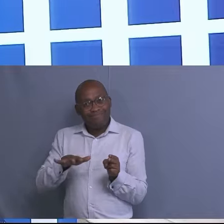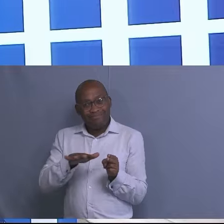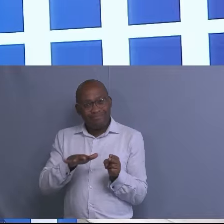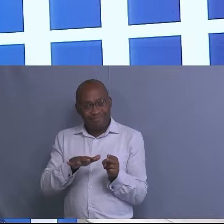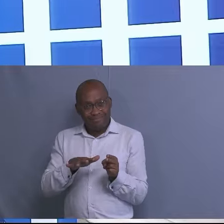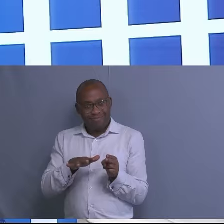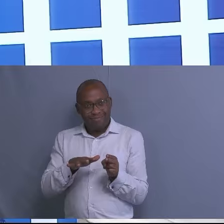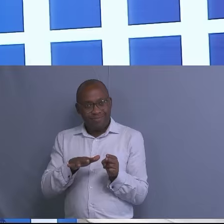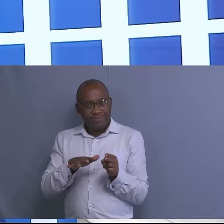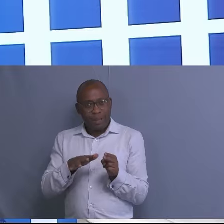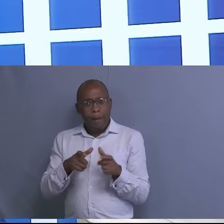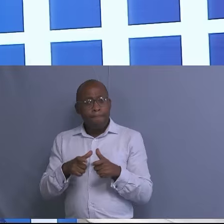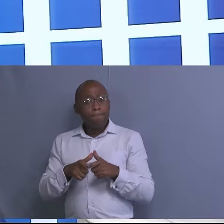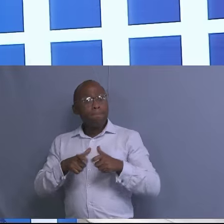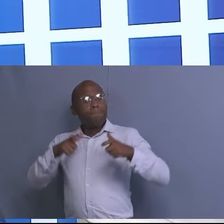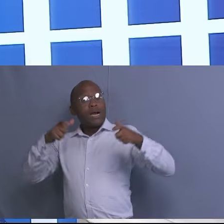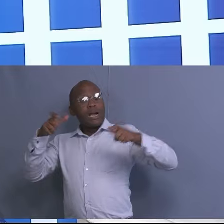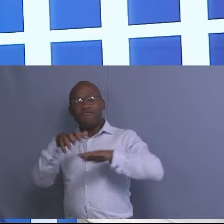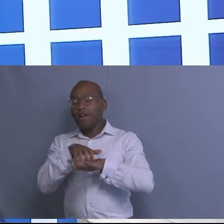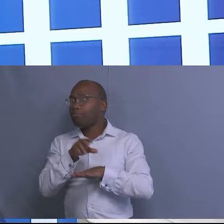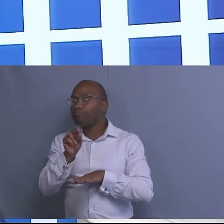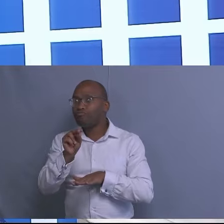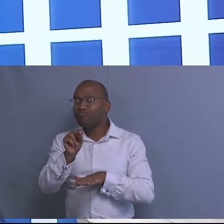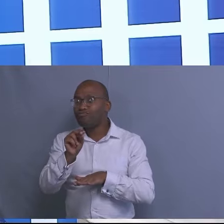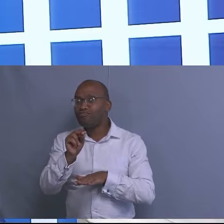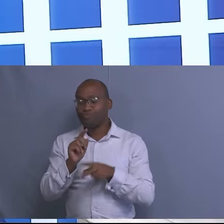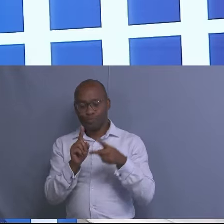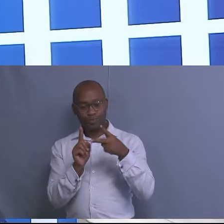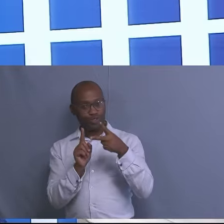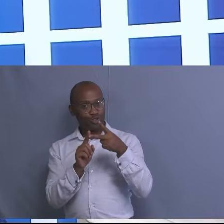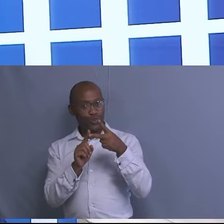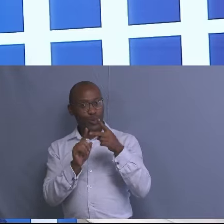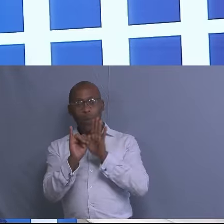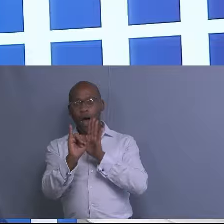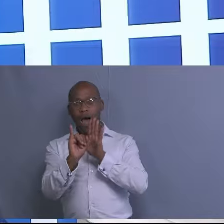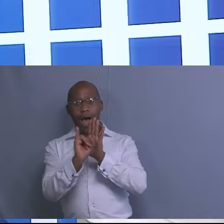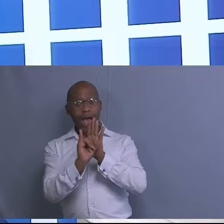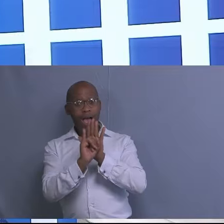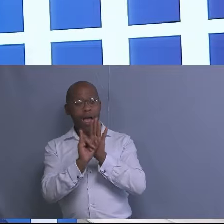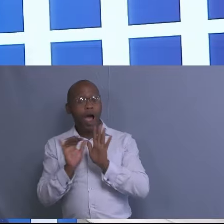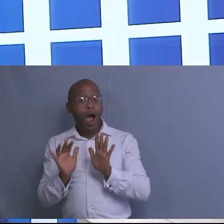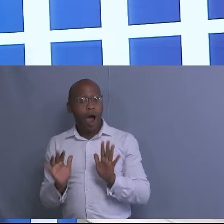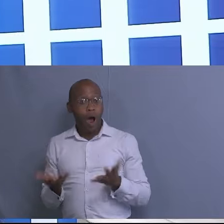very small. Okay, second point is that